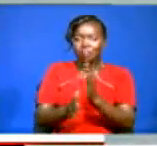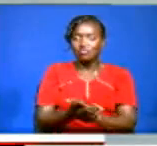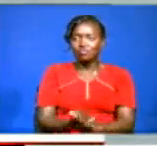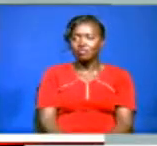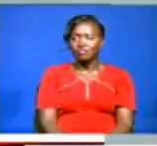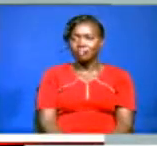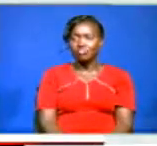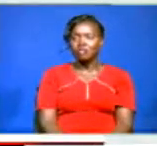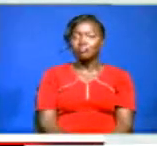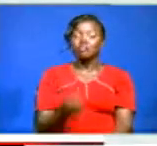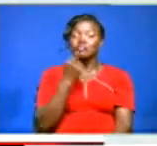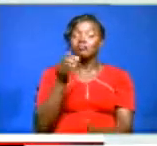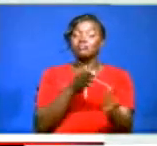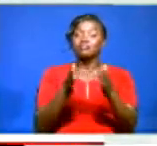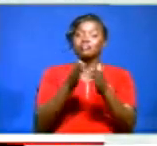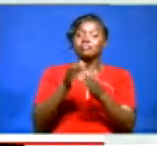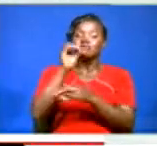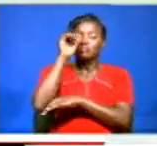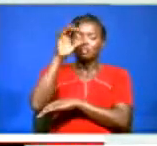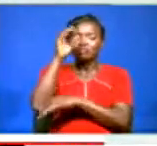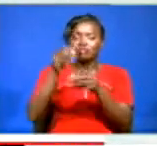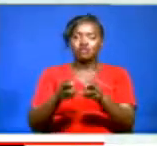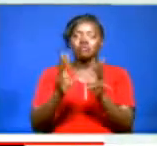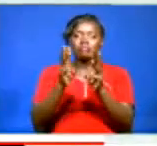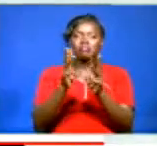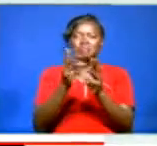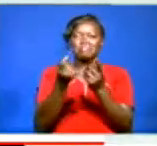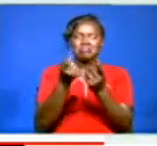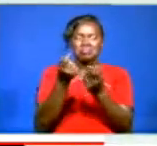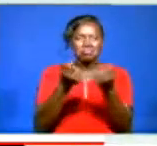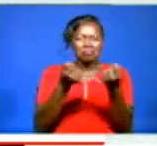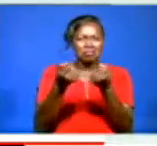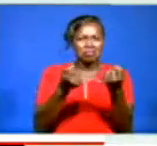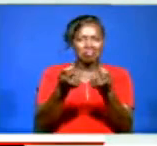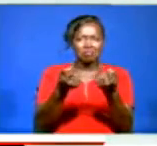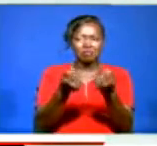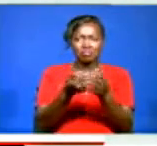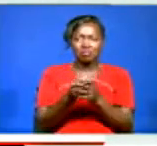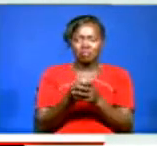From Moi Avenue to the City Hallway, only a handful of traffic.